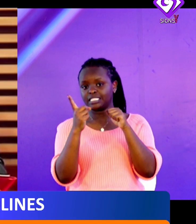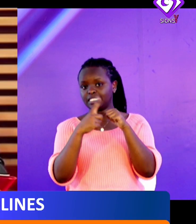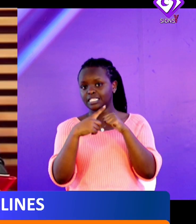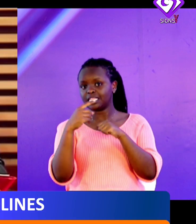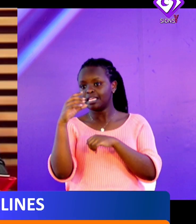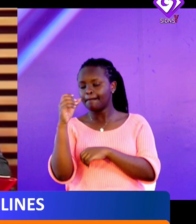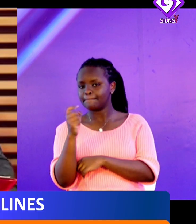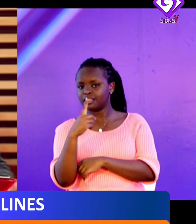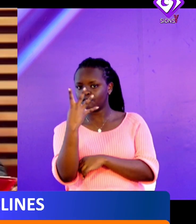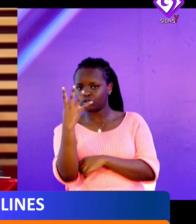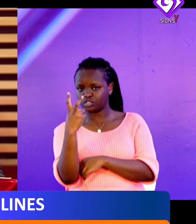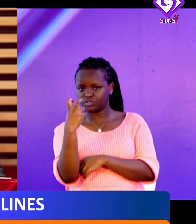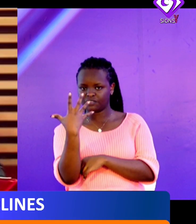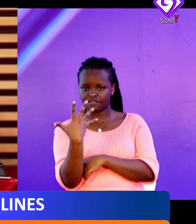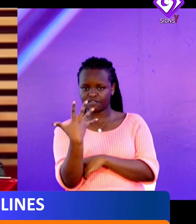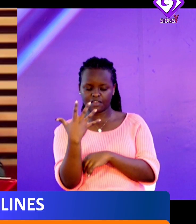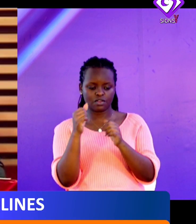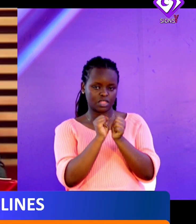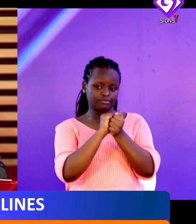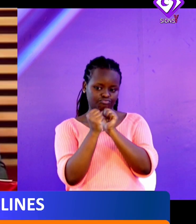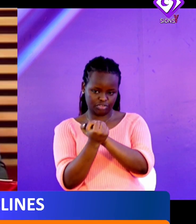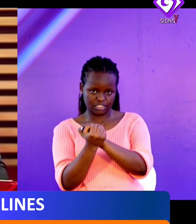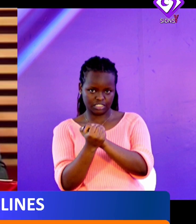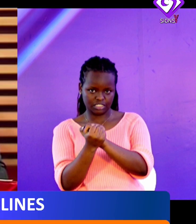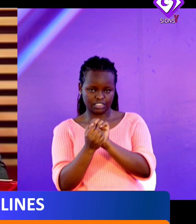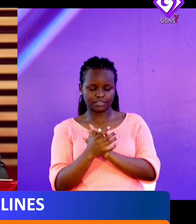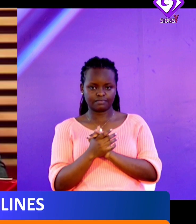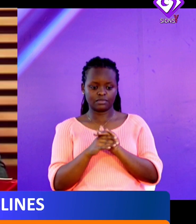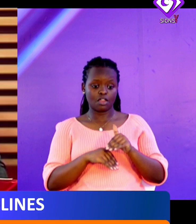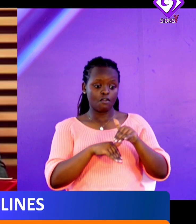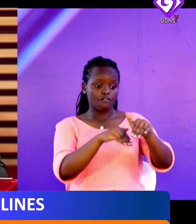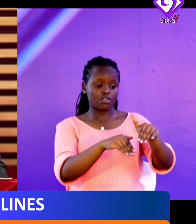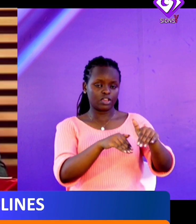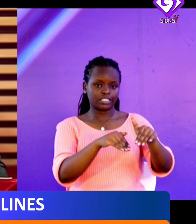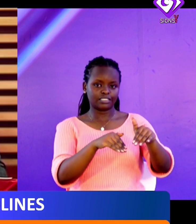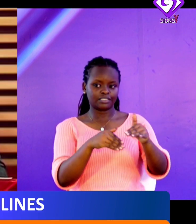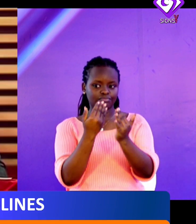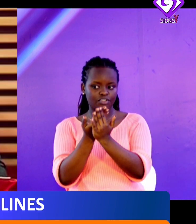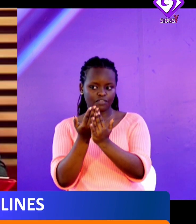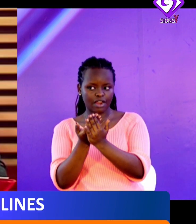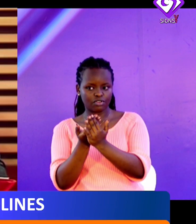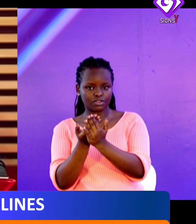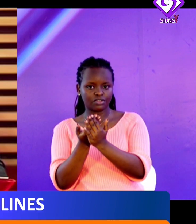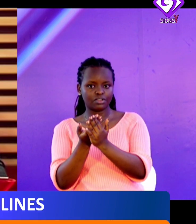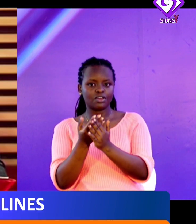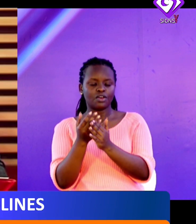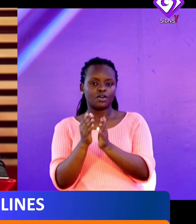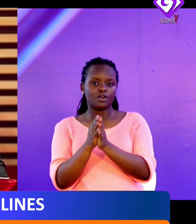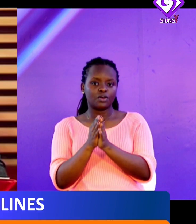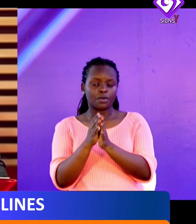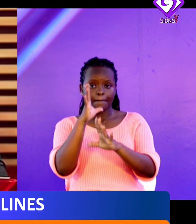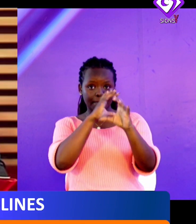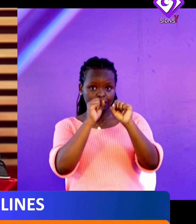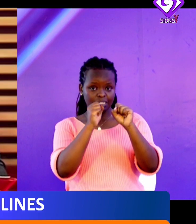April 2025, with amendments. Following its referral by the President with reservations on